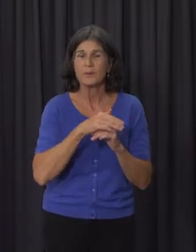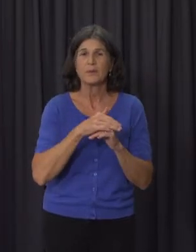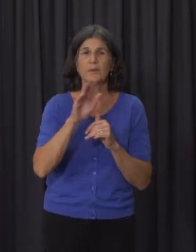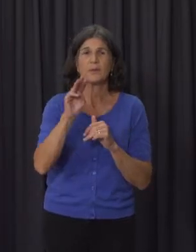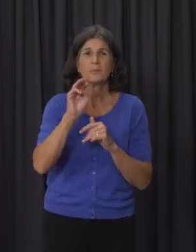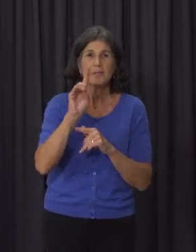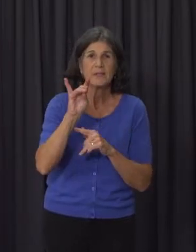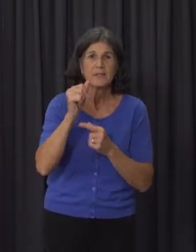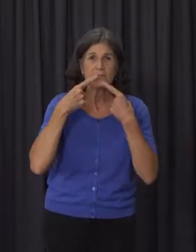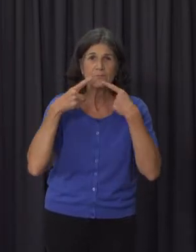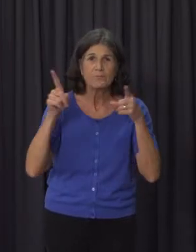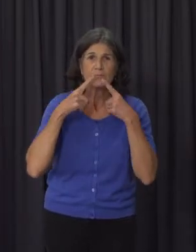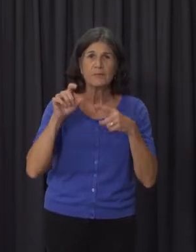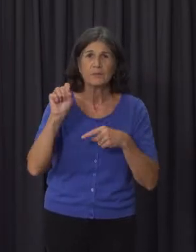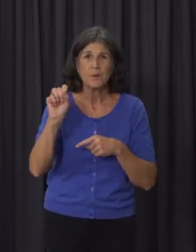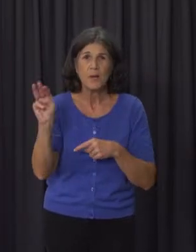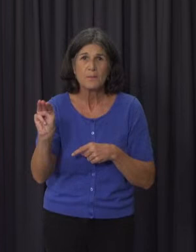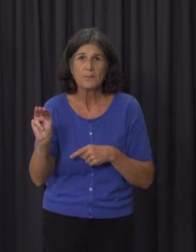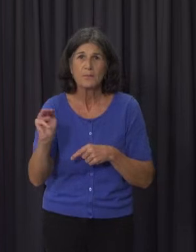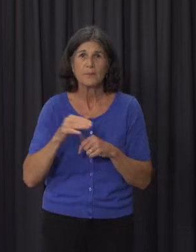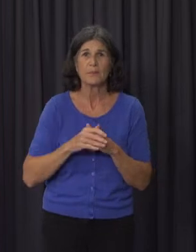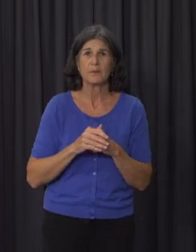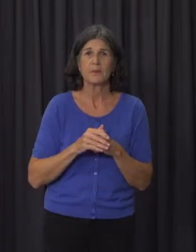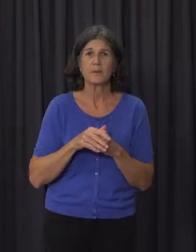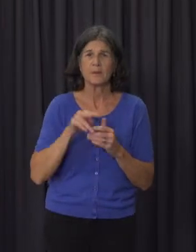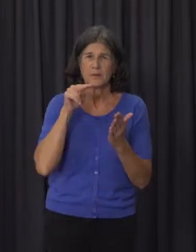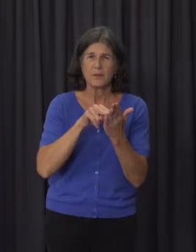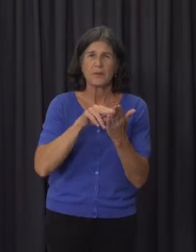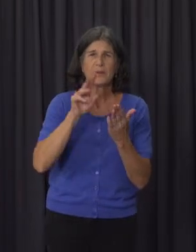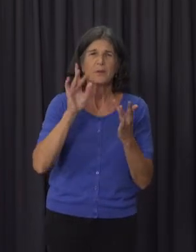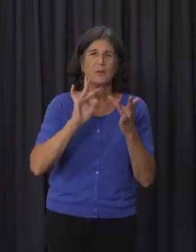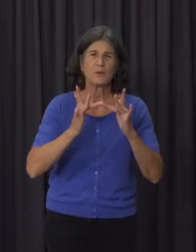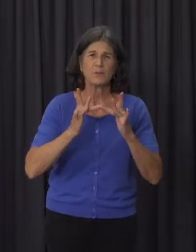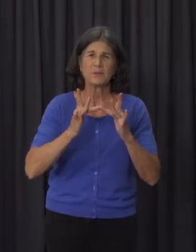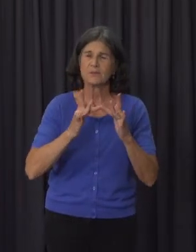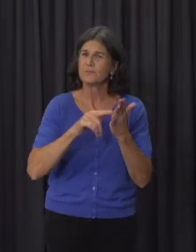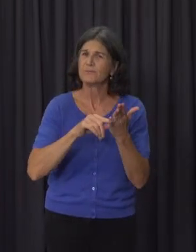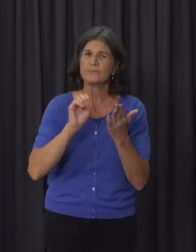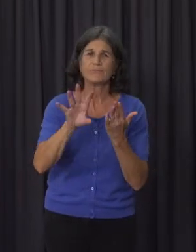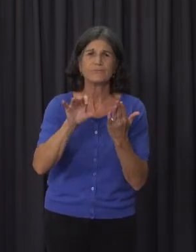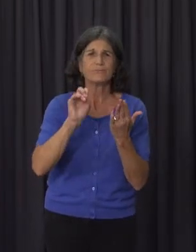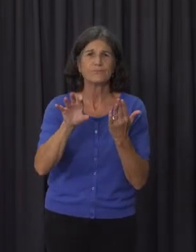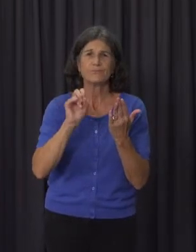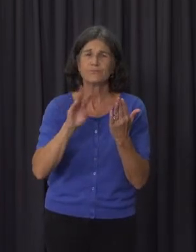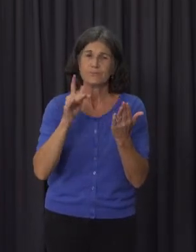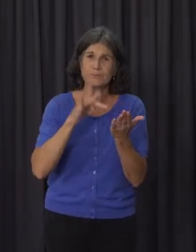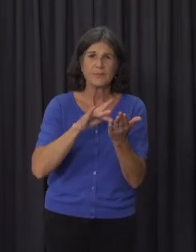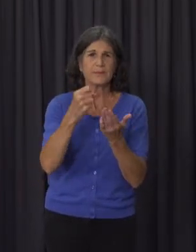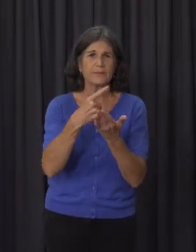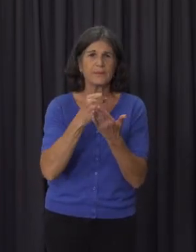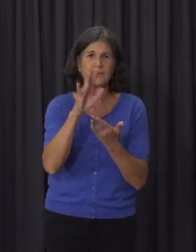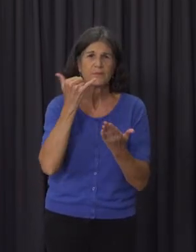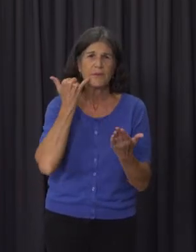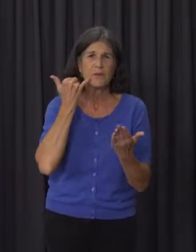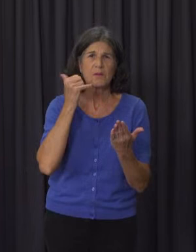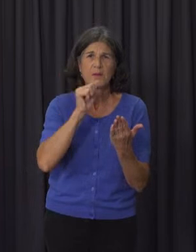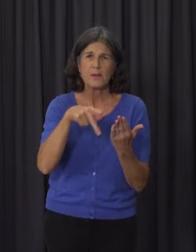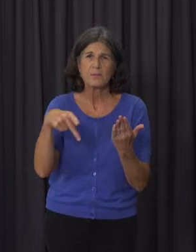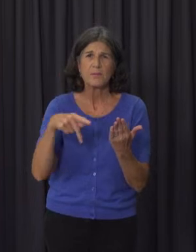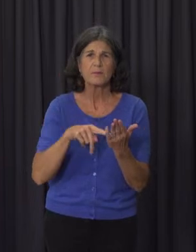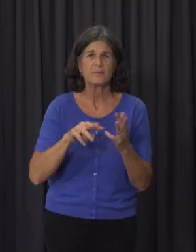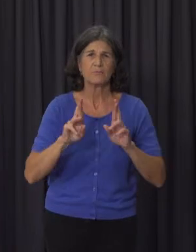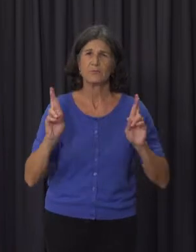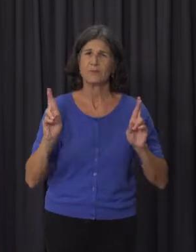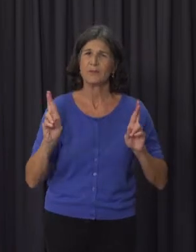Alberta Emergency Alert app. To help in your preparation, it's also important to create an emergency plan for yourself and your family